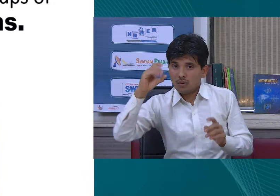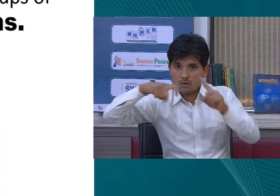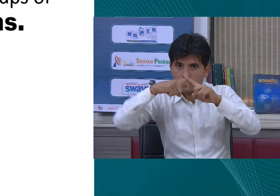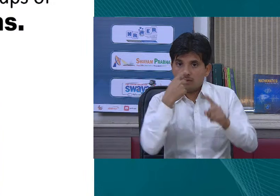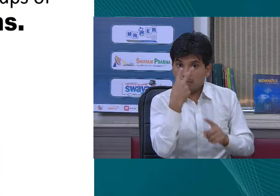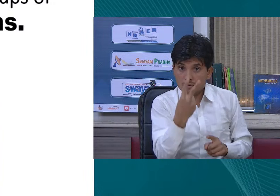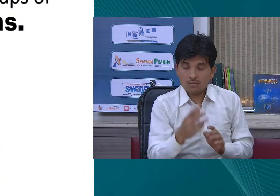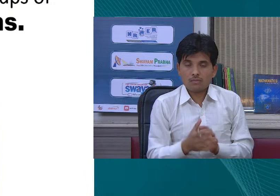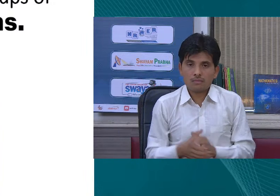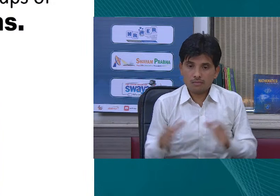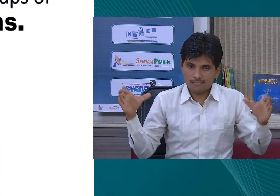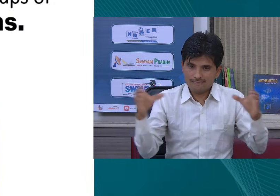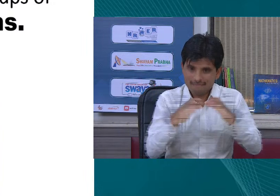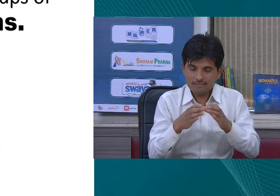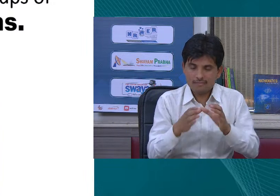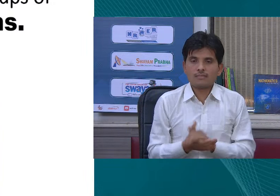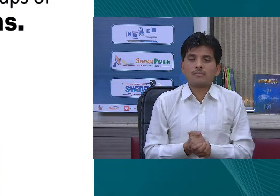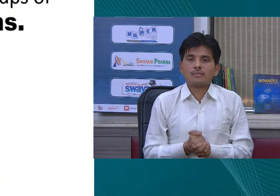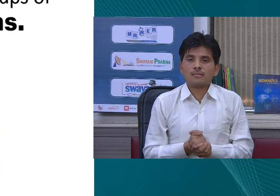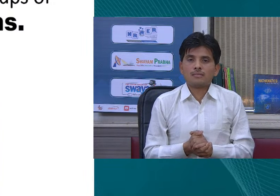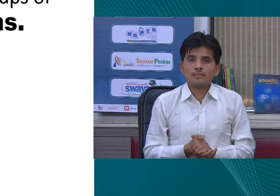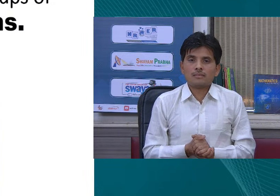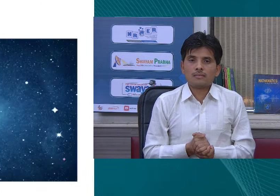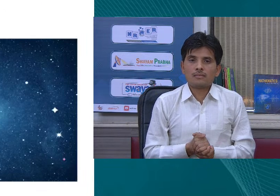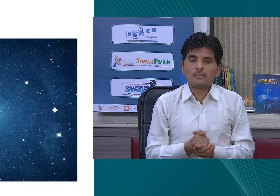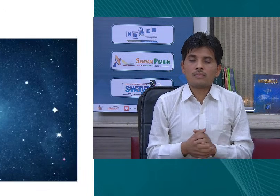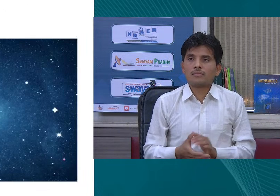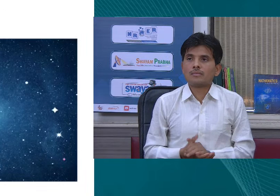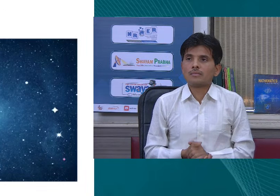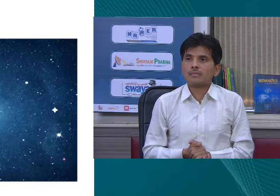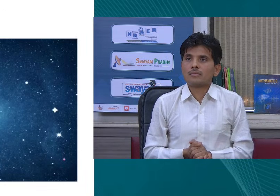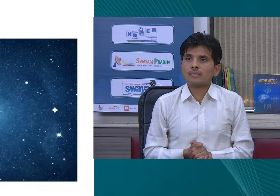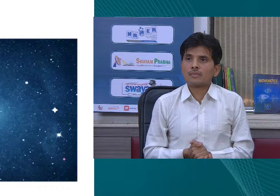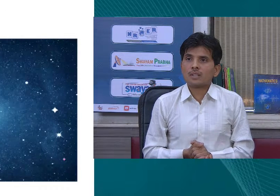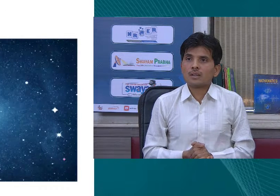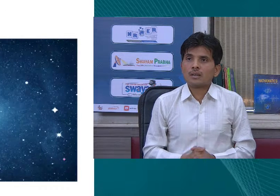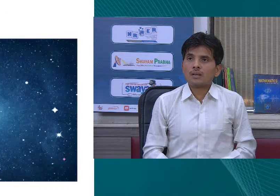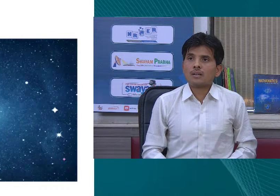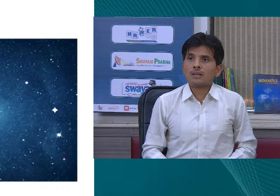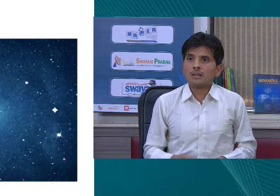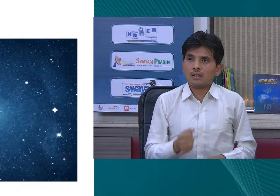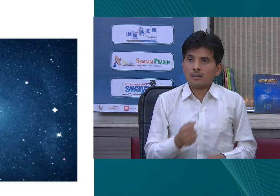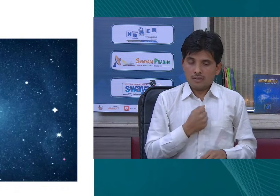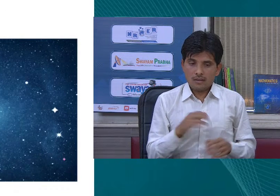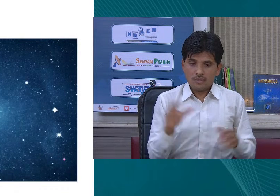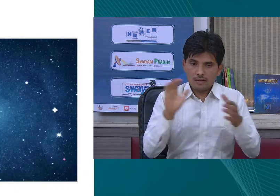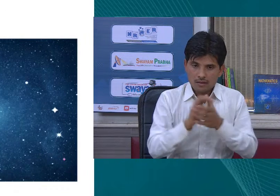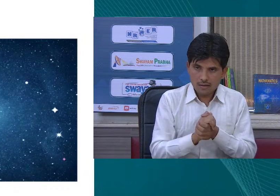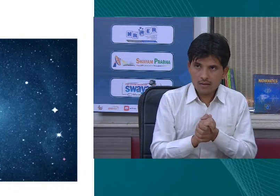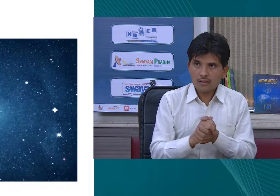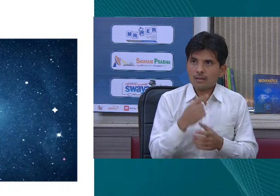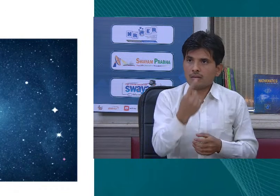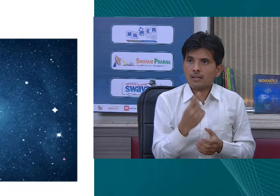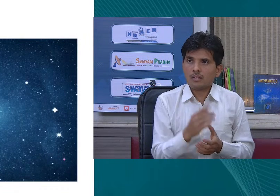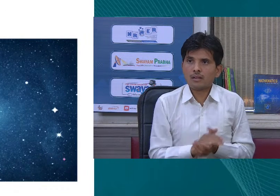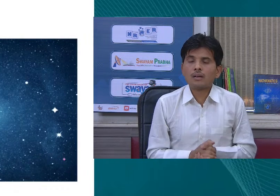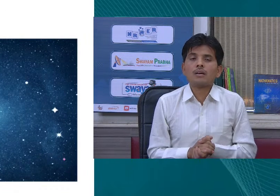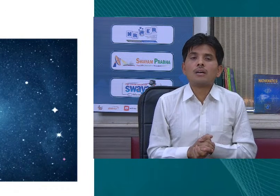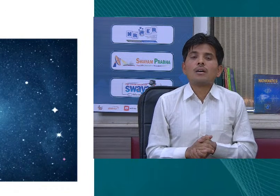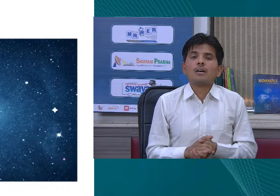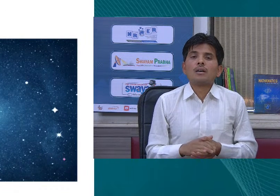throughout, and we call them as constellation. My little friends must be knowing